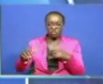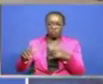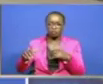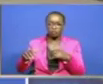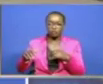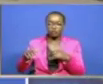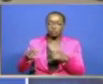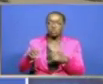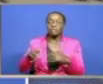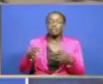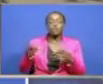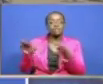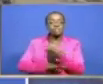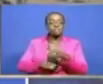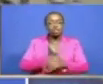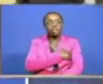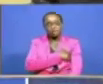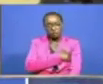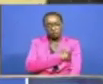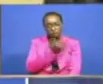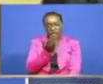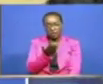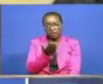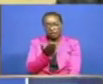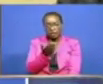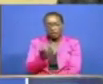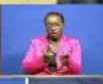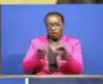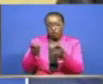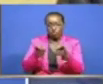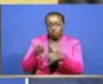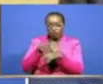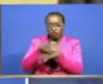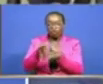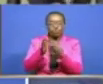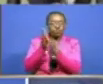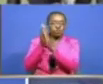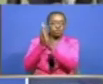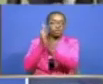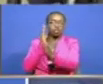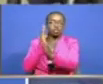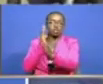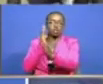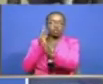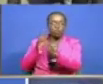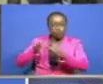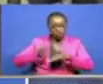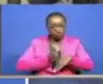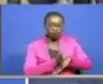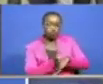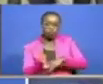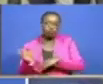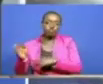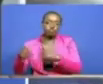the area assistant chief Martin Kome, the driver lost control of the bus after which it veered off the road and